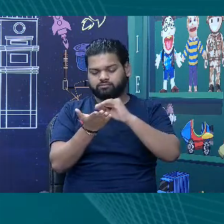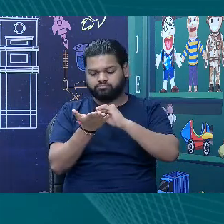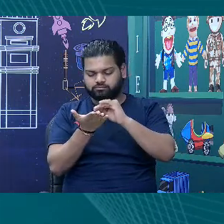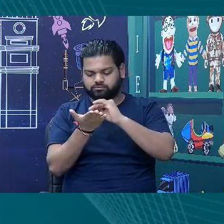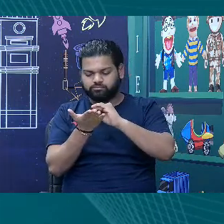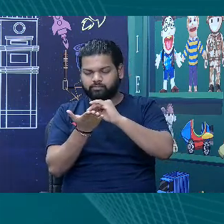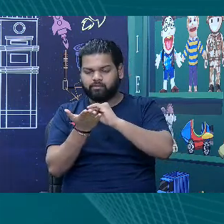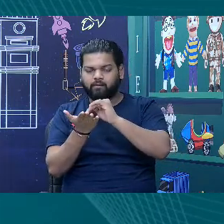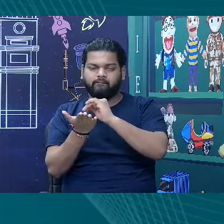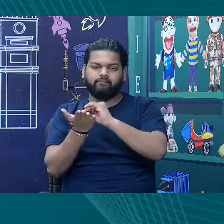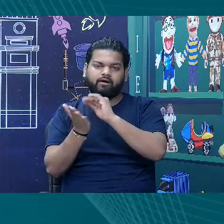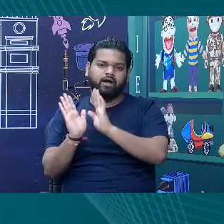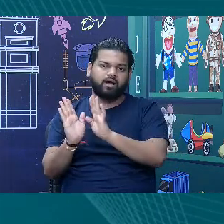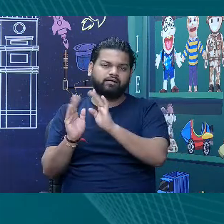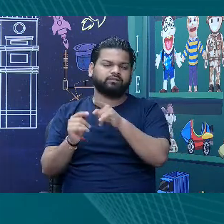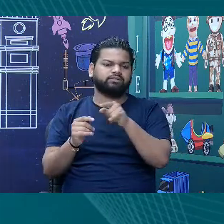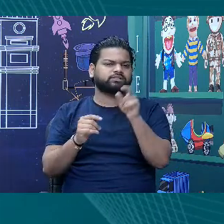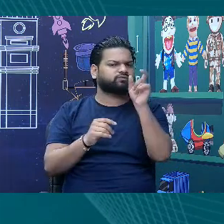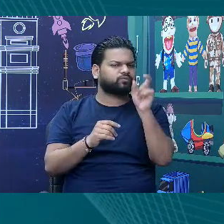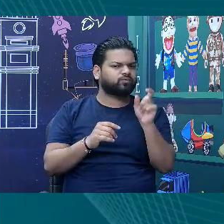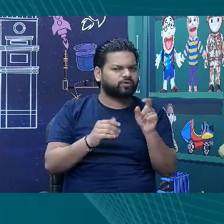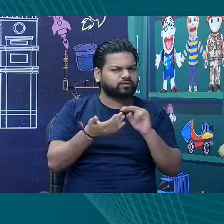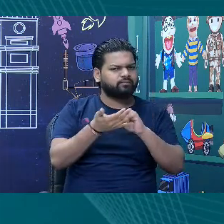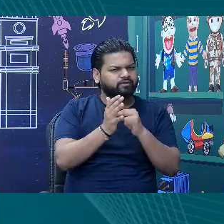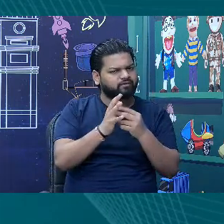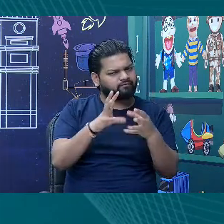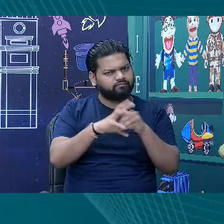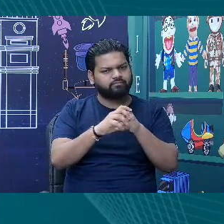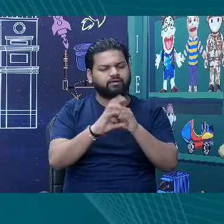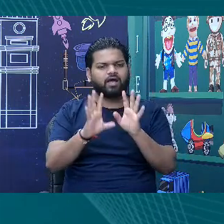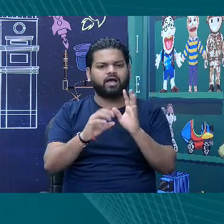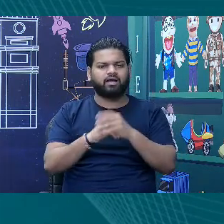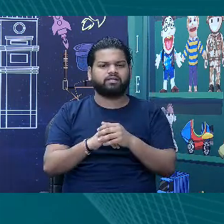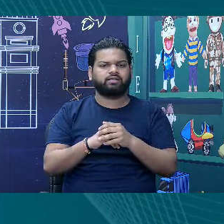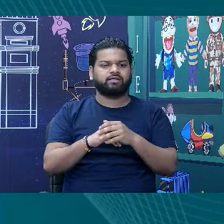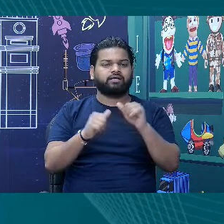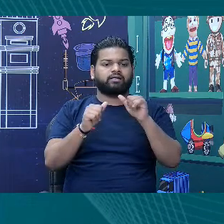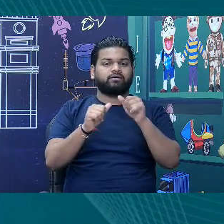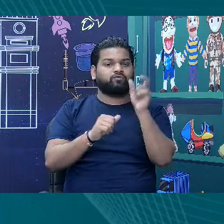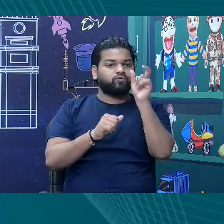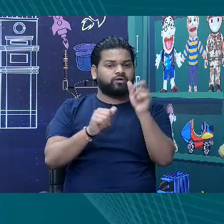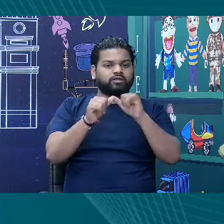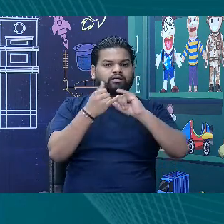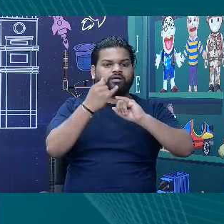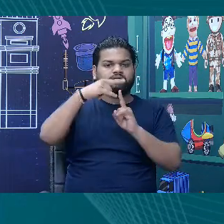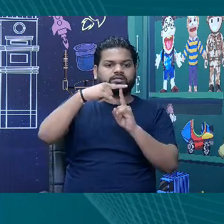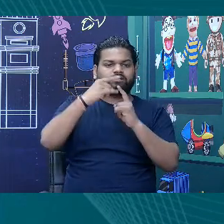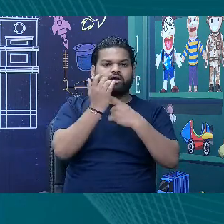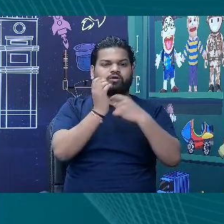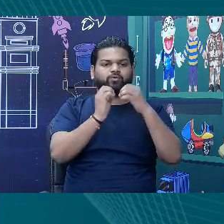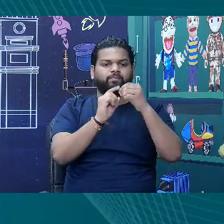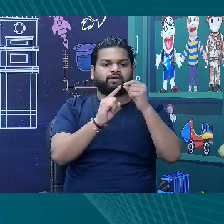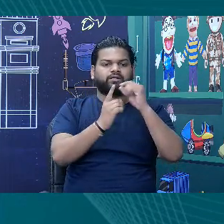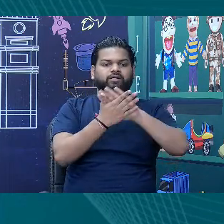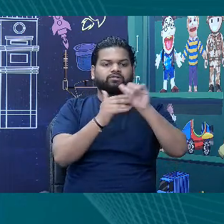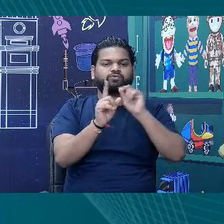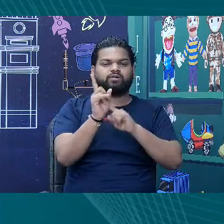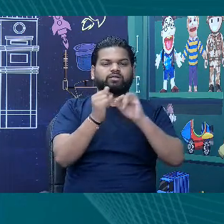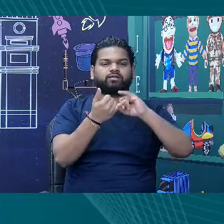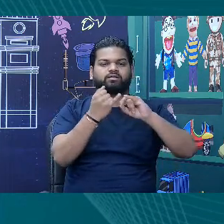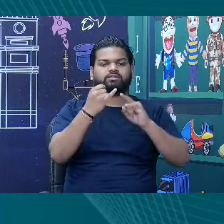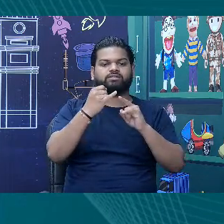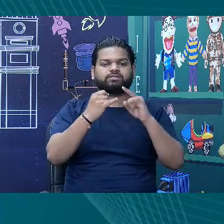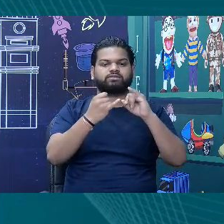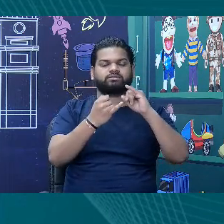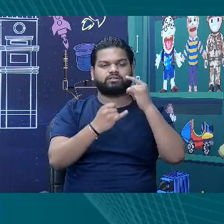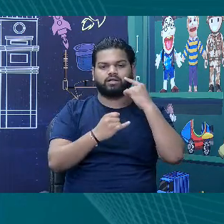briefly, very quickly I'll do them. Please. So an astrophysicist is a scholar of that branch of physics